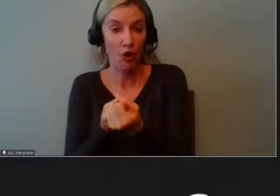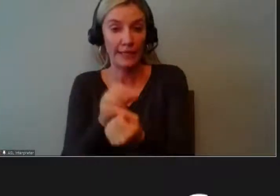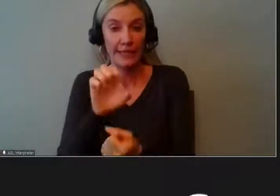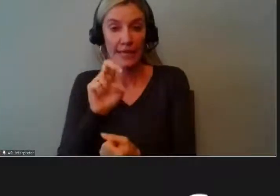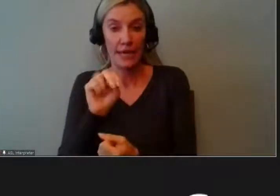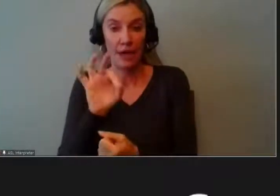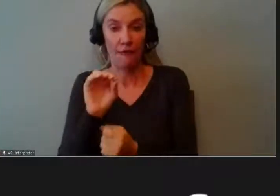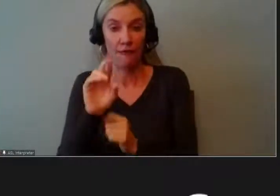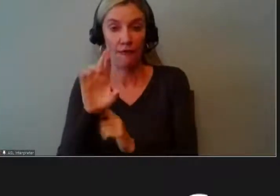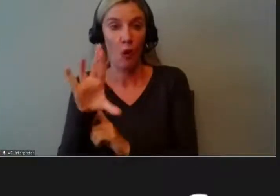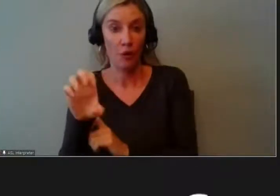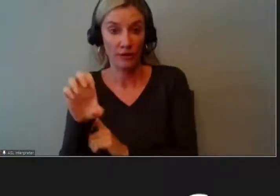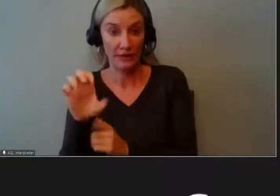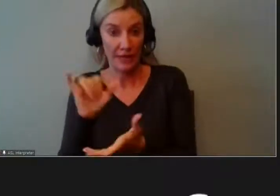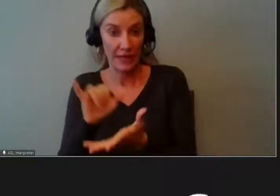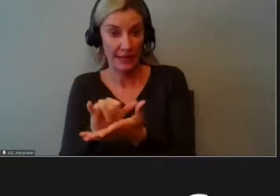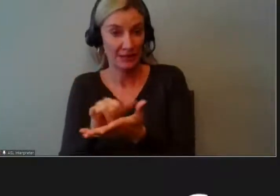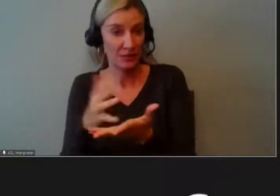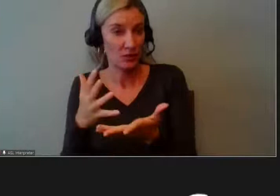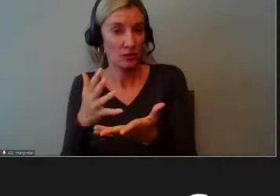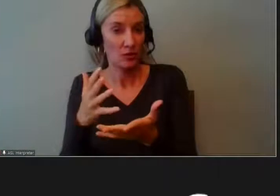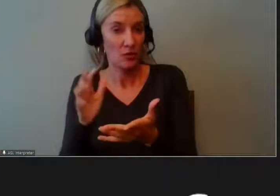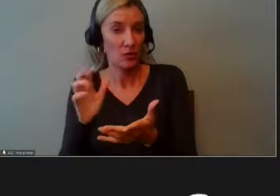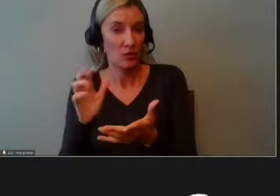code enforcement?